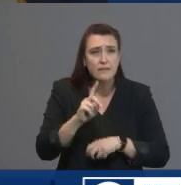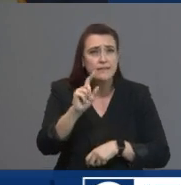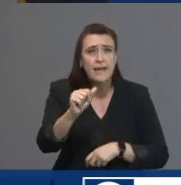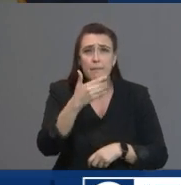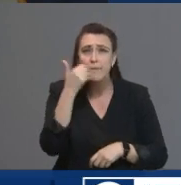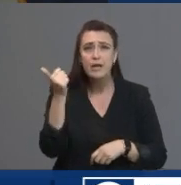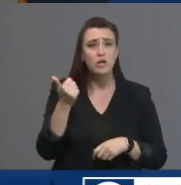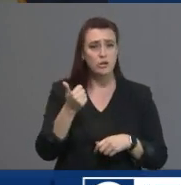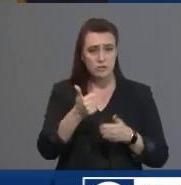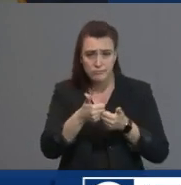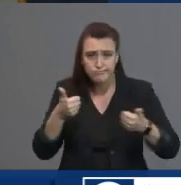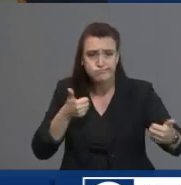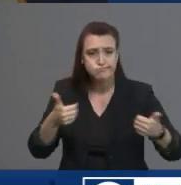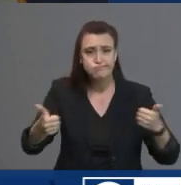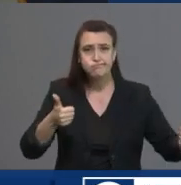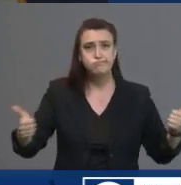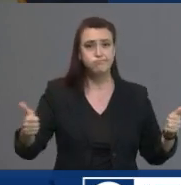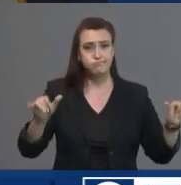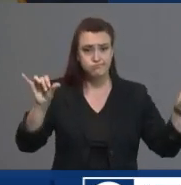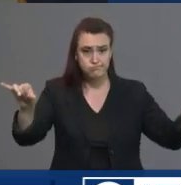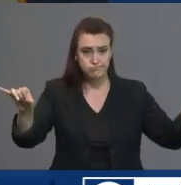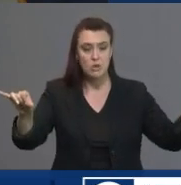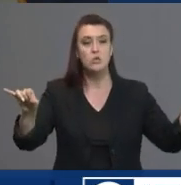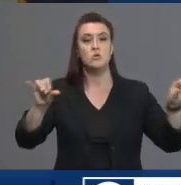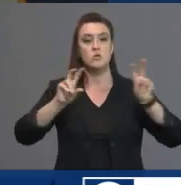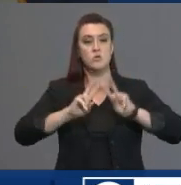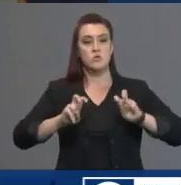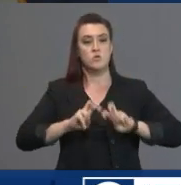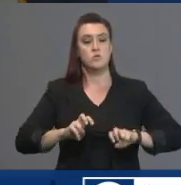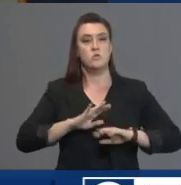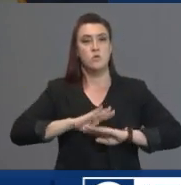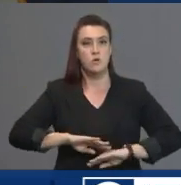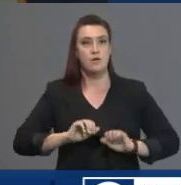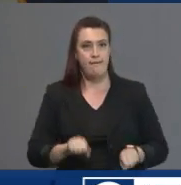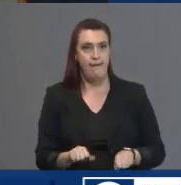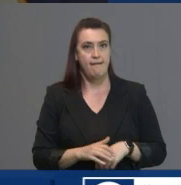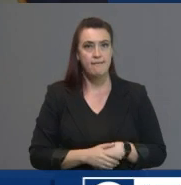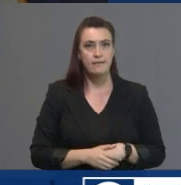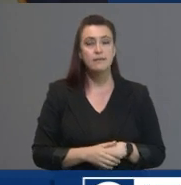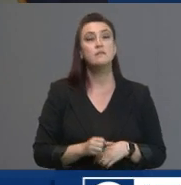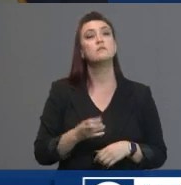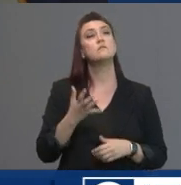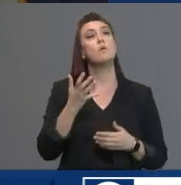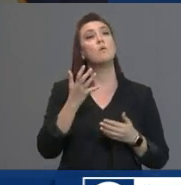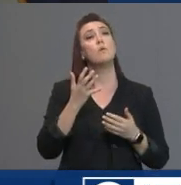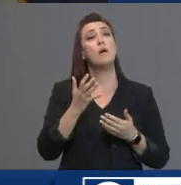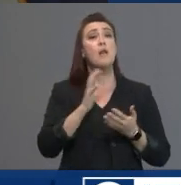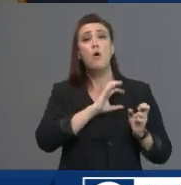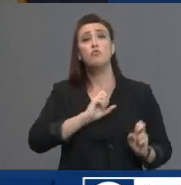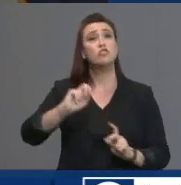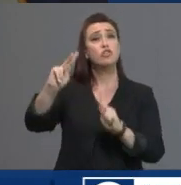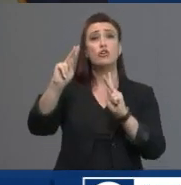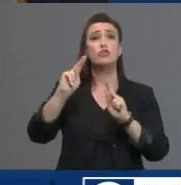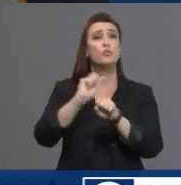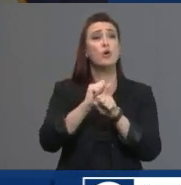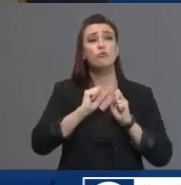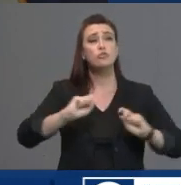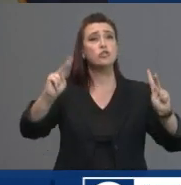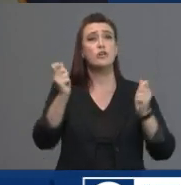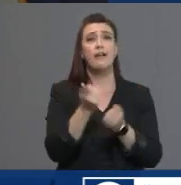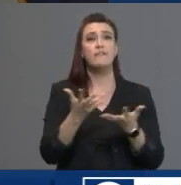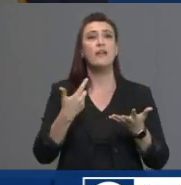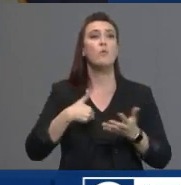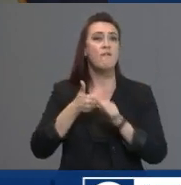to continue to be a focus. And we're going to phase in our return based on the recommendations of the CDC and